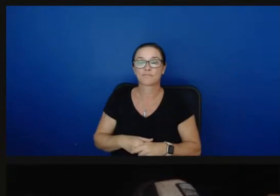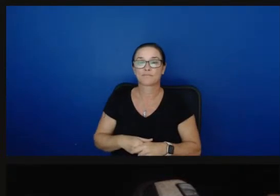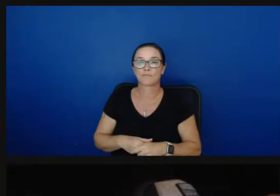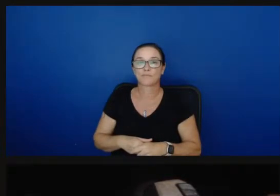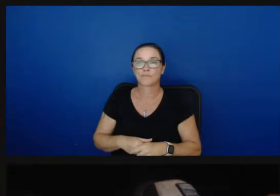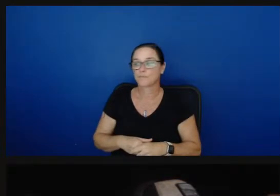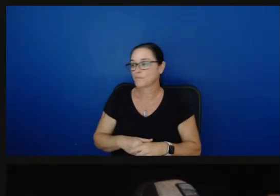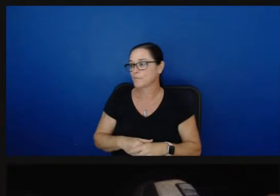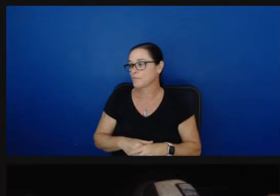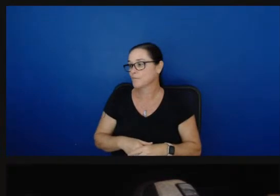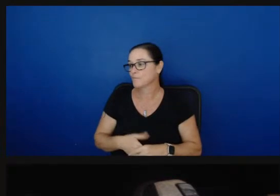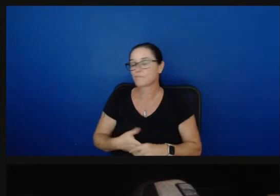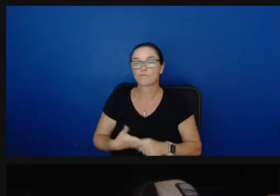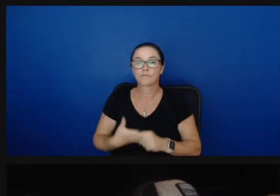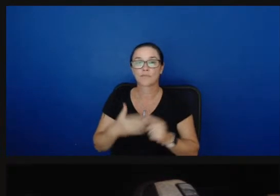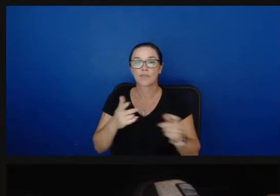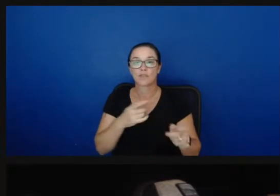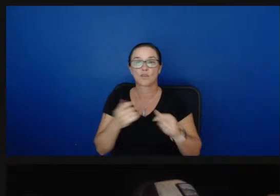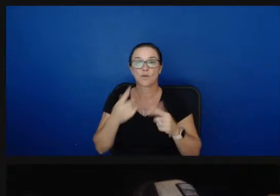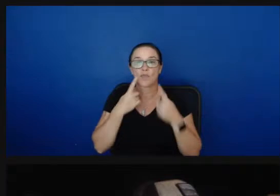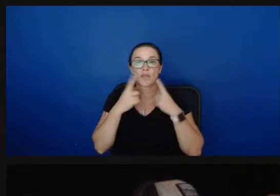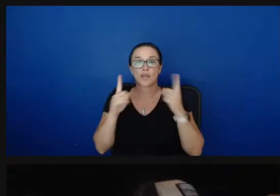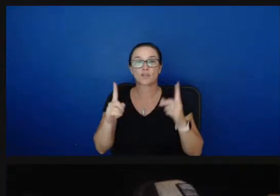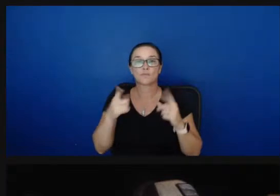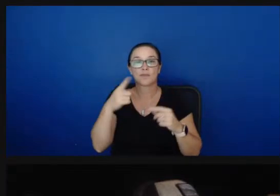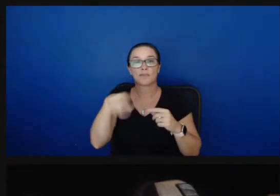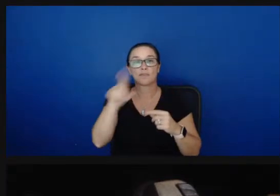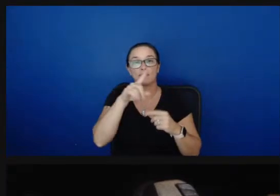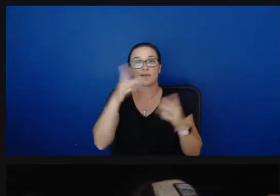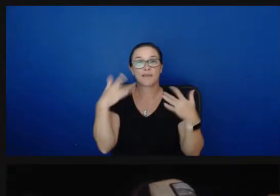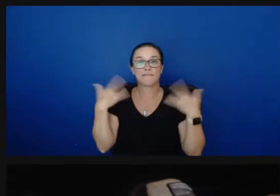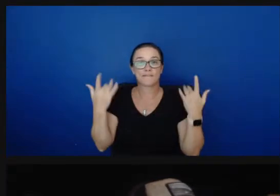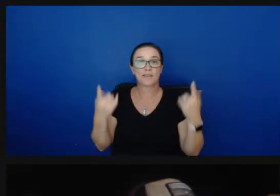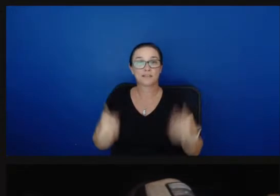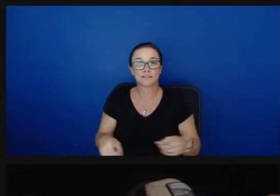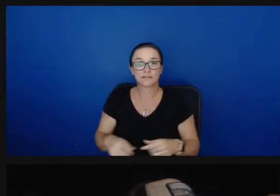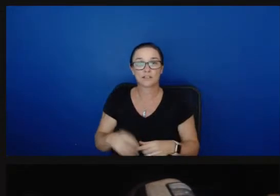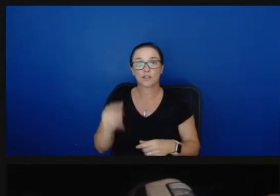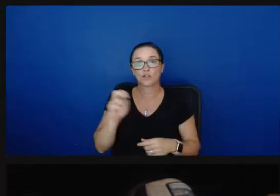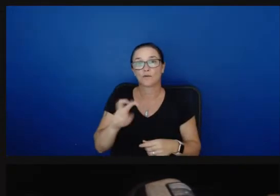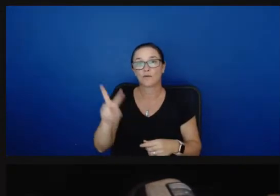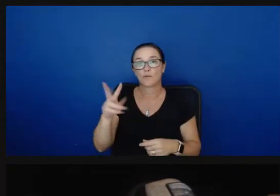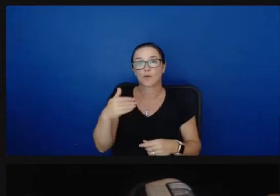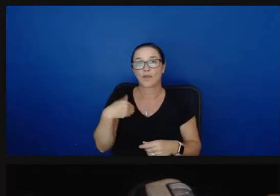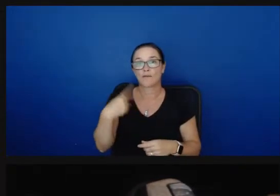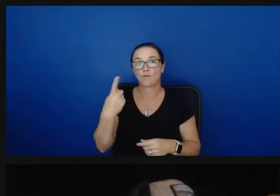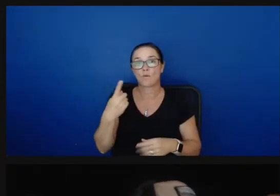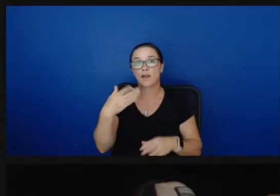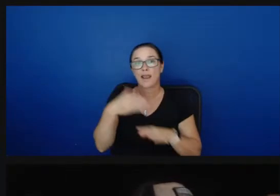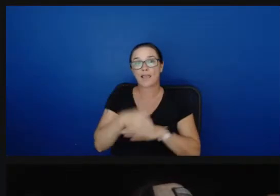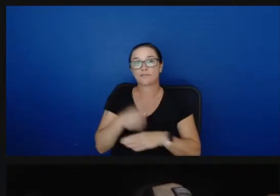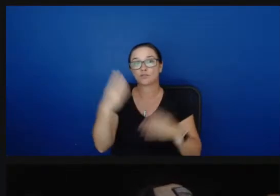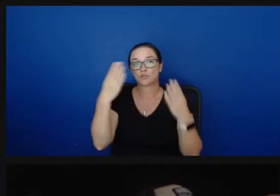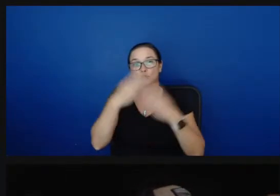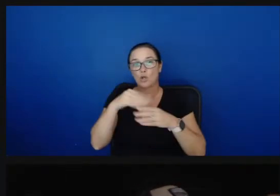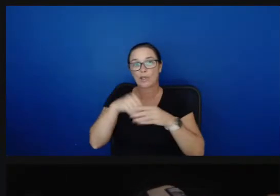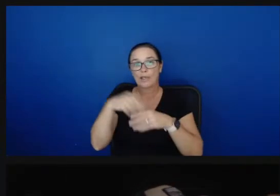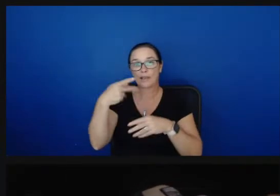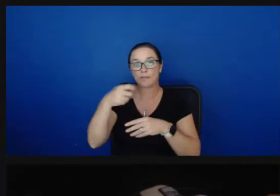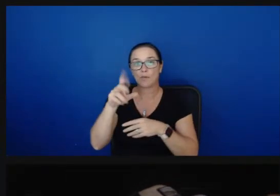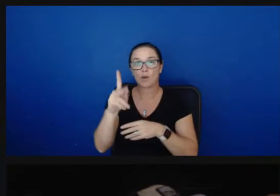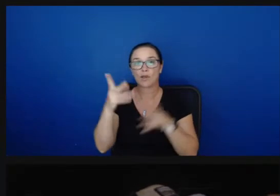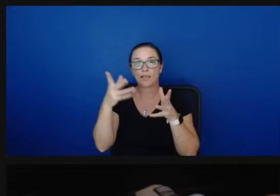that. As far as events in the national park, in November, we have one After Dark in the Park left next week, Tuesday,